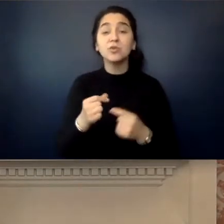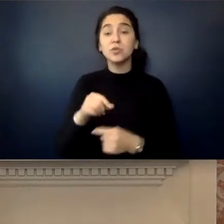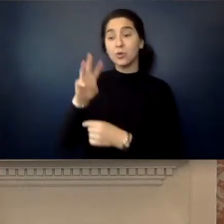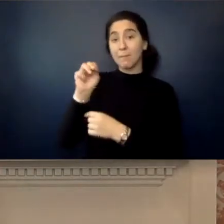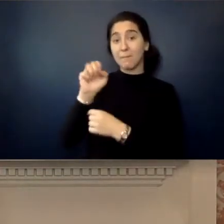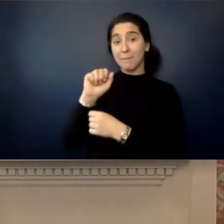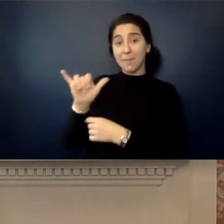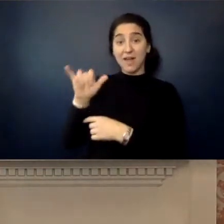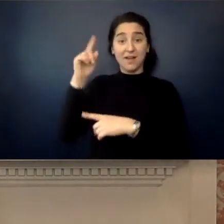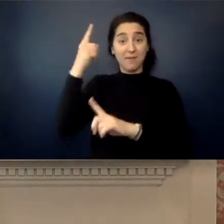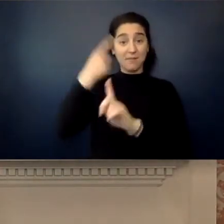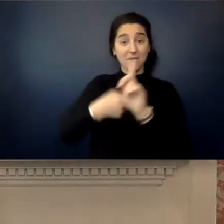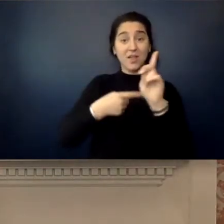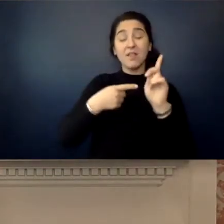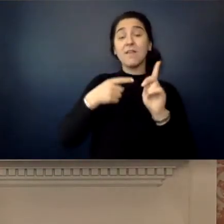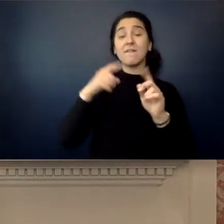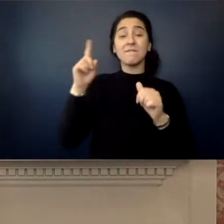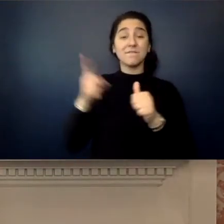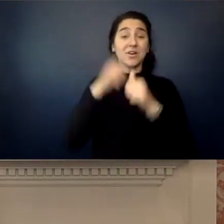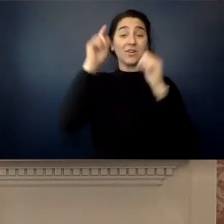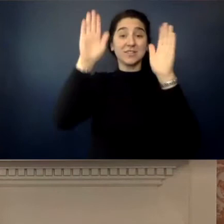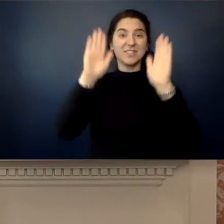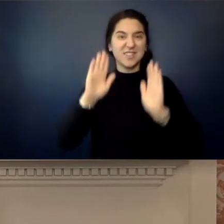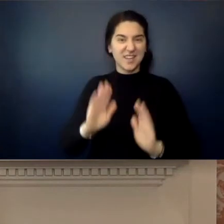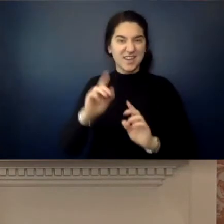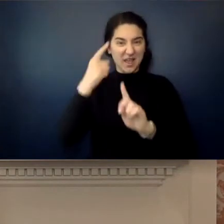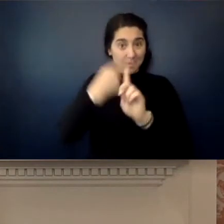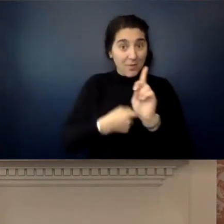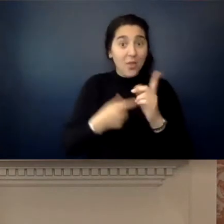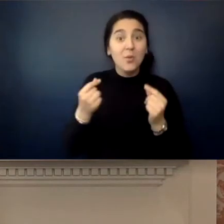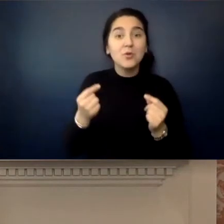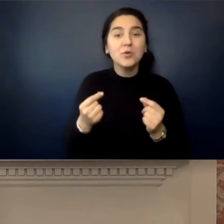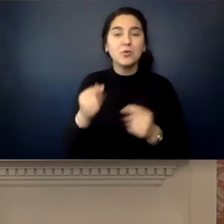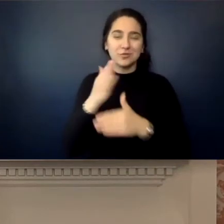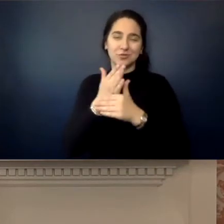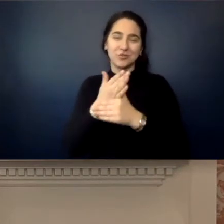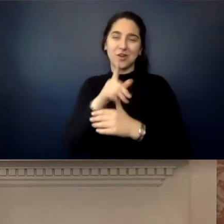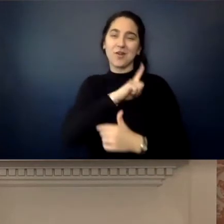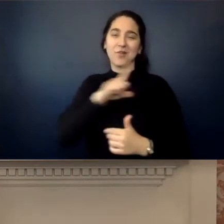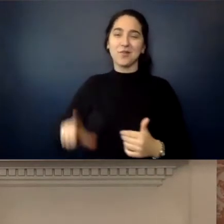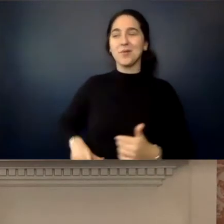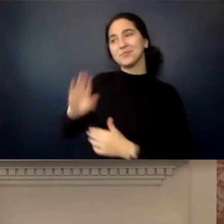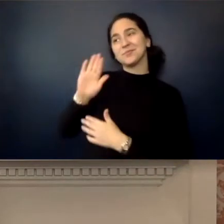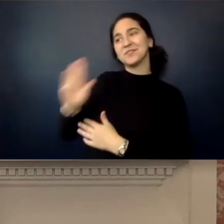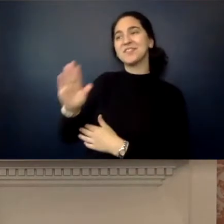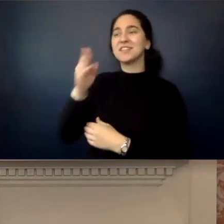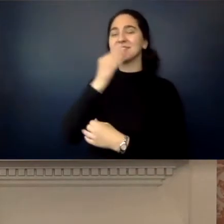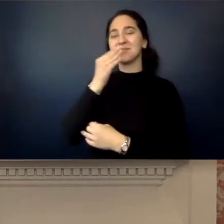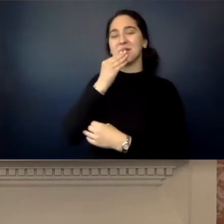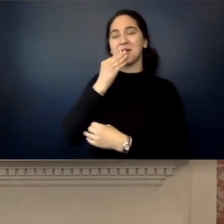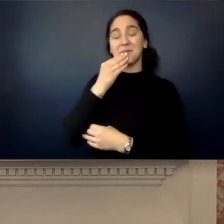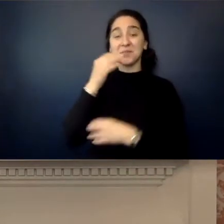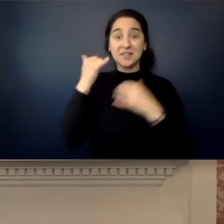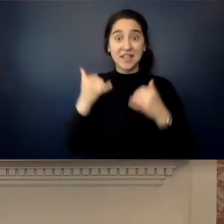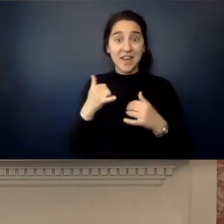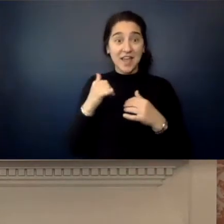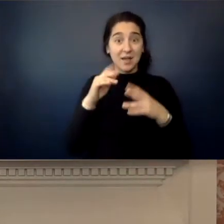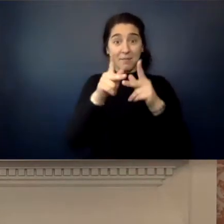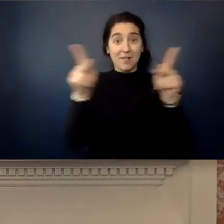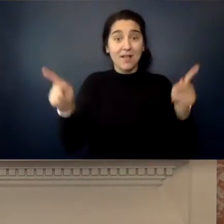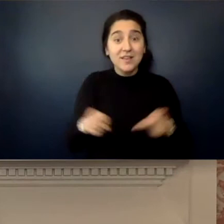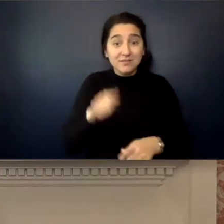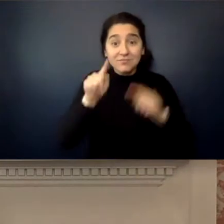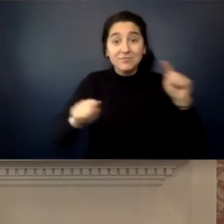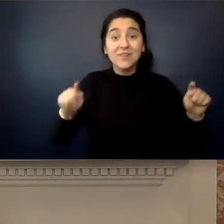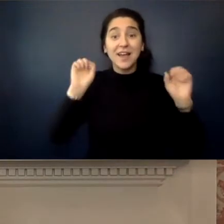It is our practice to share in the Lord's Supper together on the first Sunday of each month. And this morning, in all